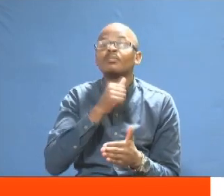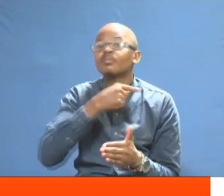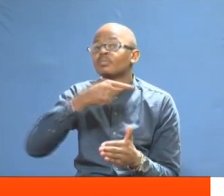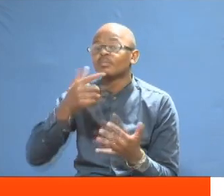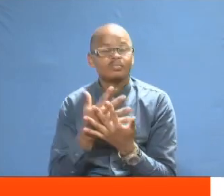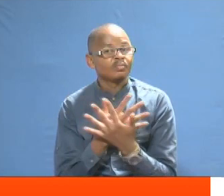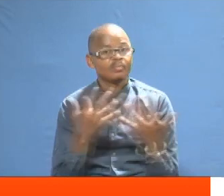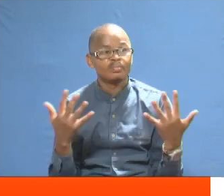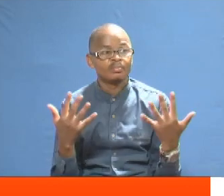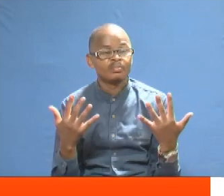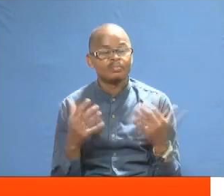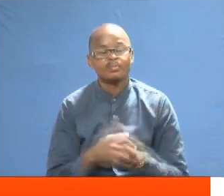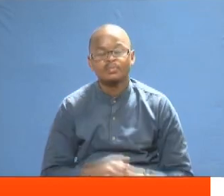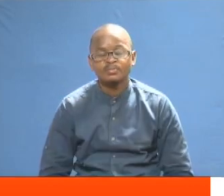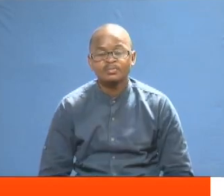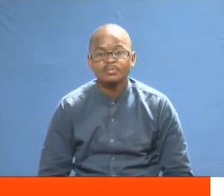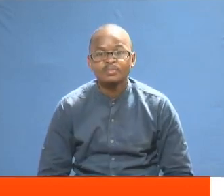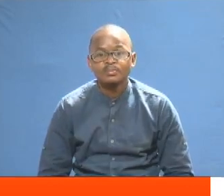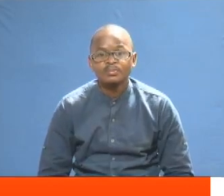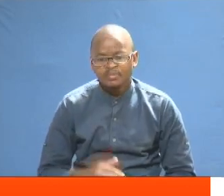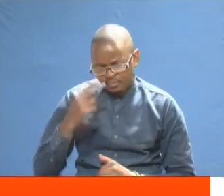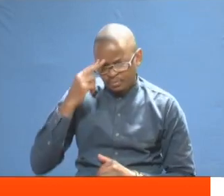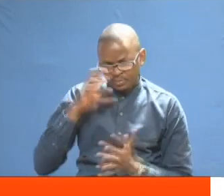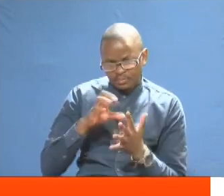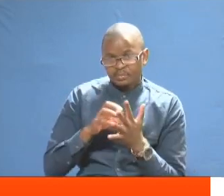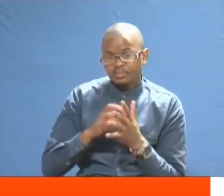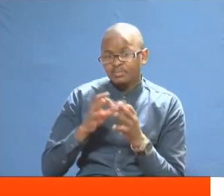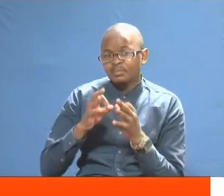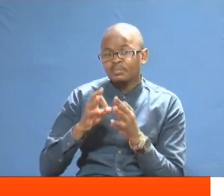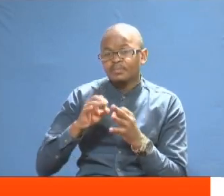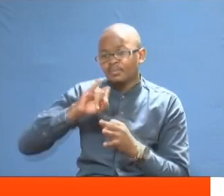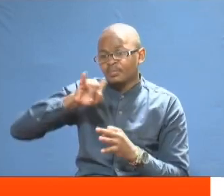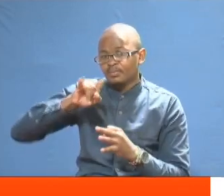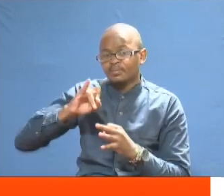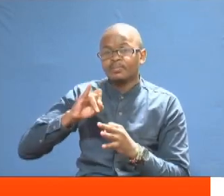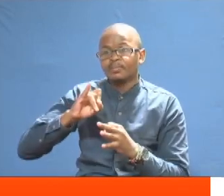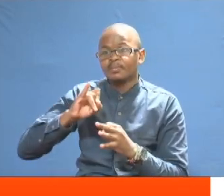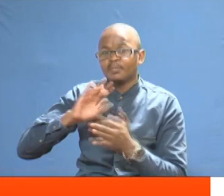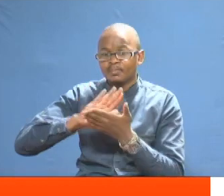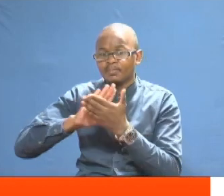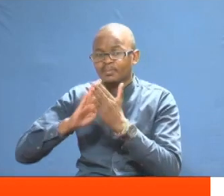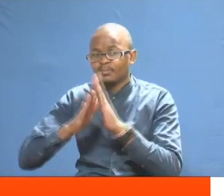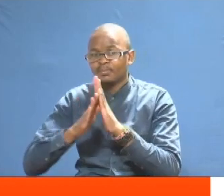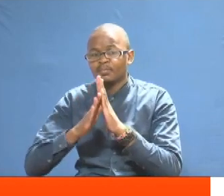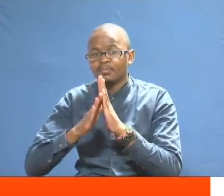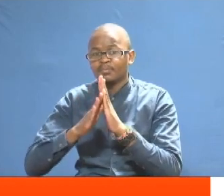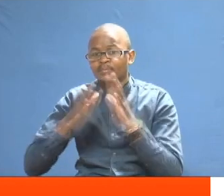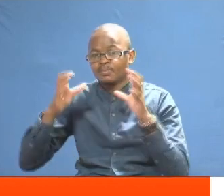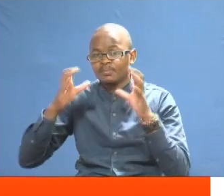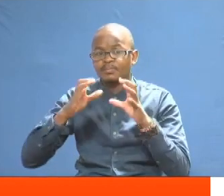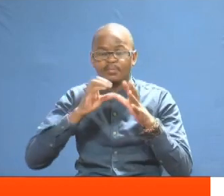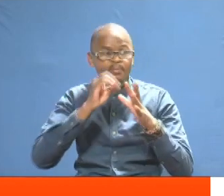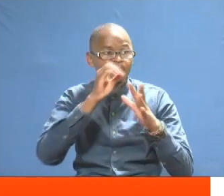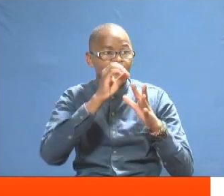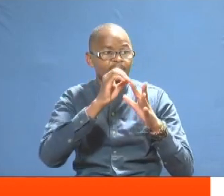anywhere. All right. Come rain, come shine. Are we seeing a situation of Jubilee Asili now becoming a legitimate party,